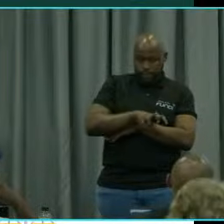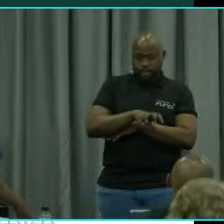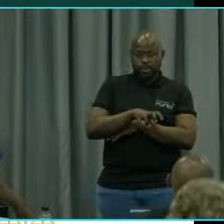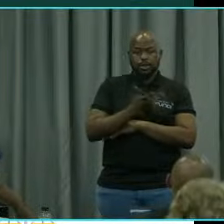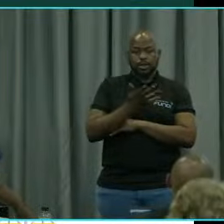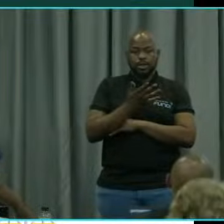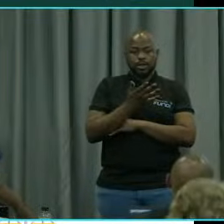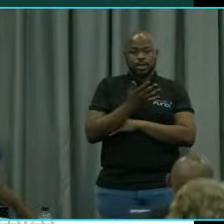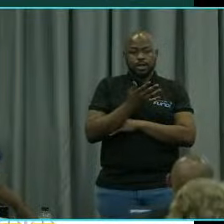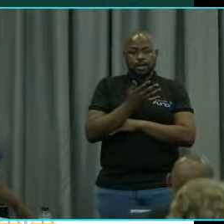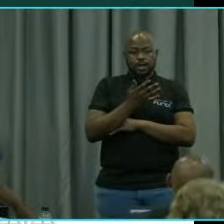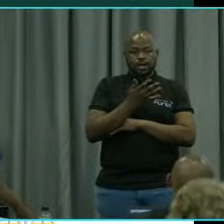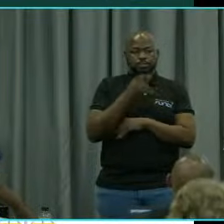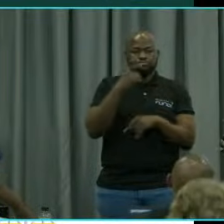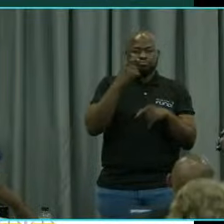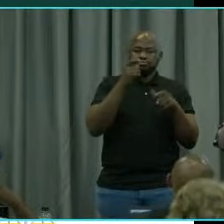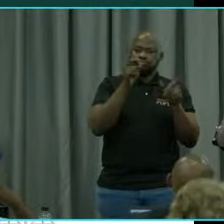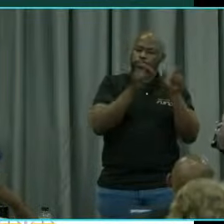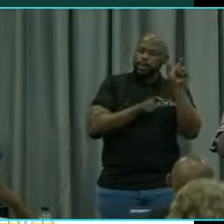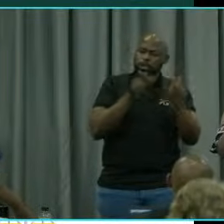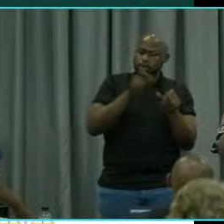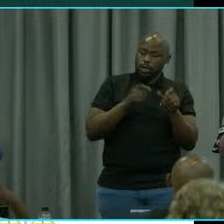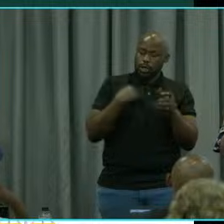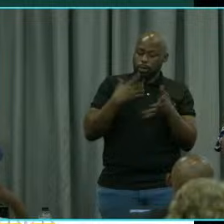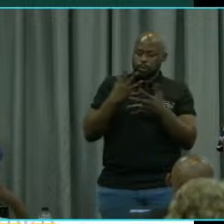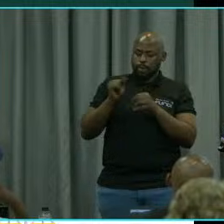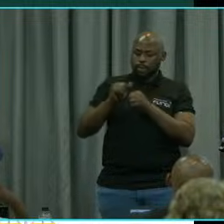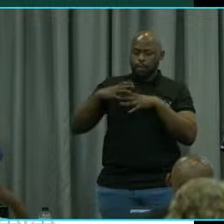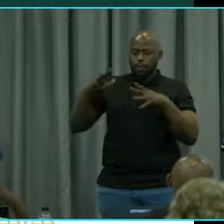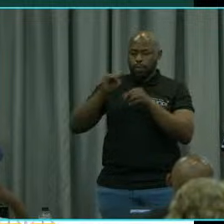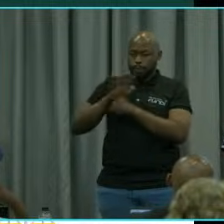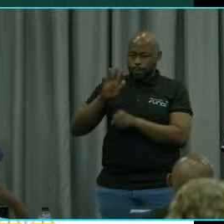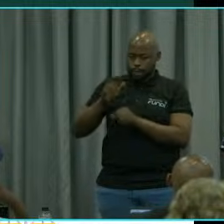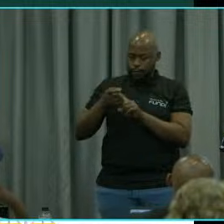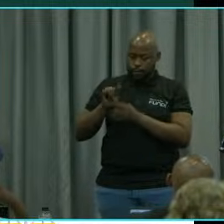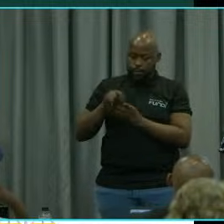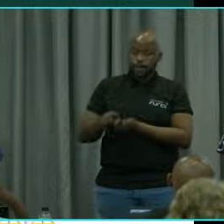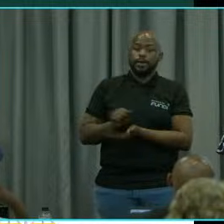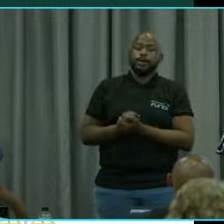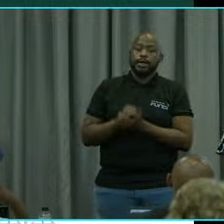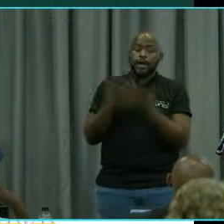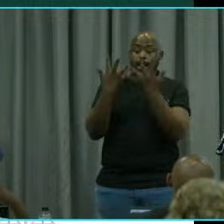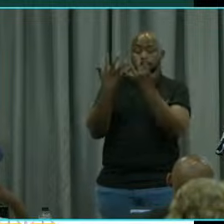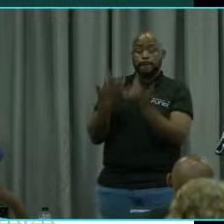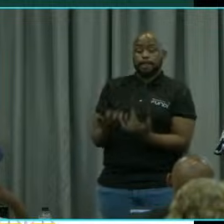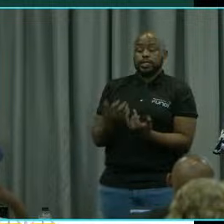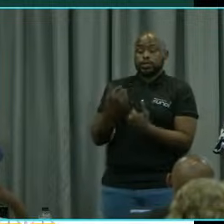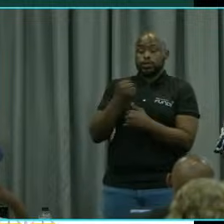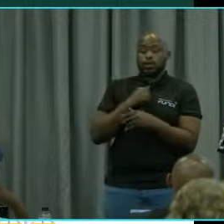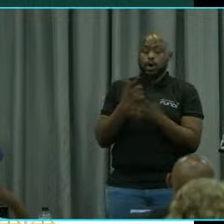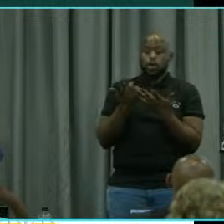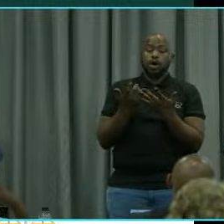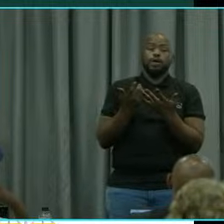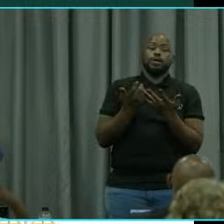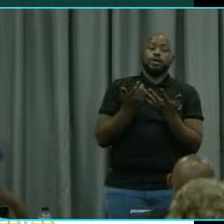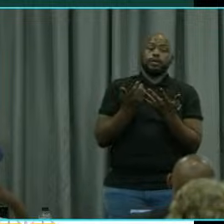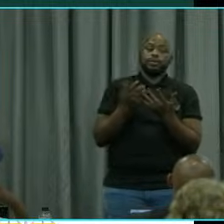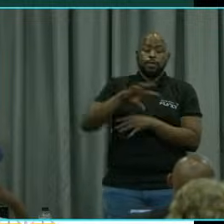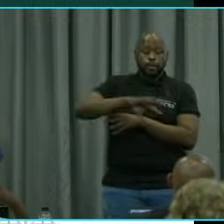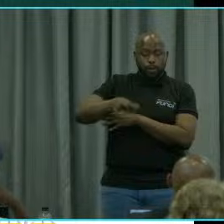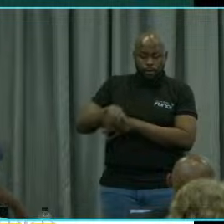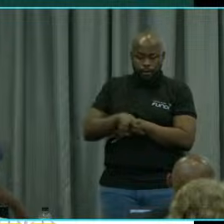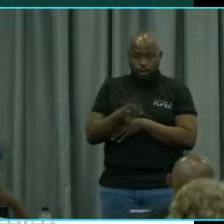is taking a huge portion, the majority of the budget in our provinces. The result